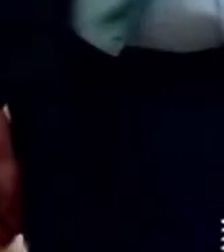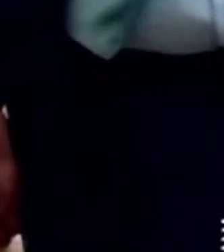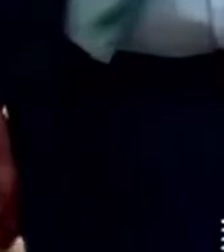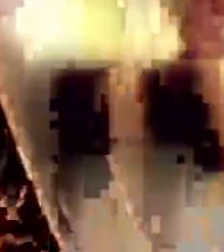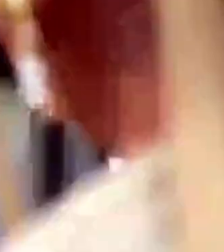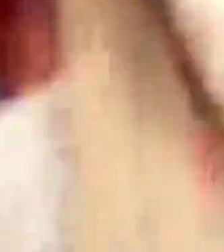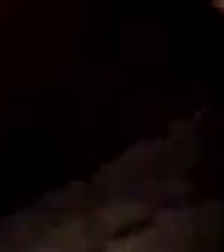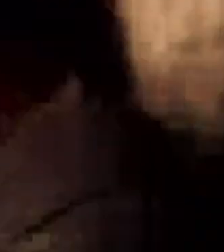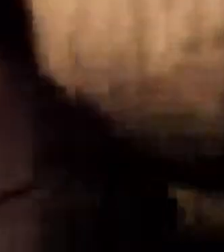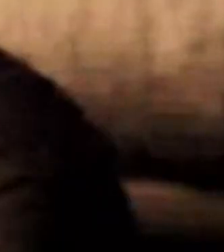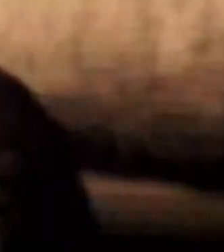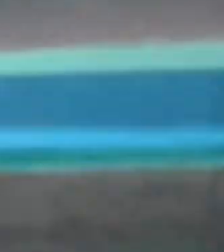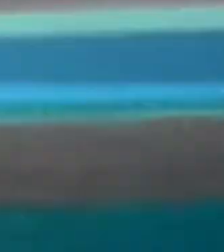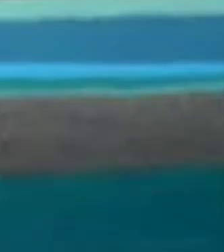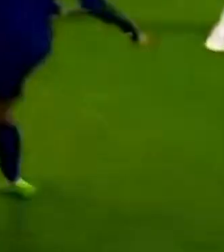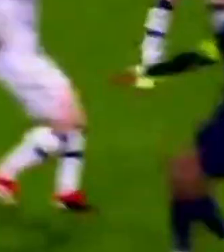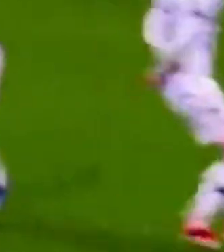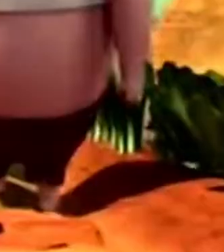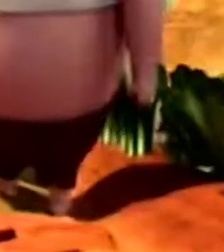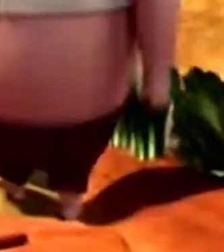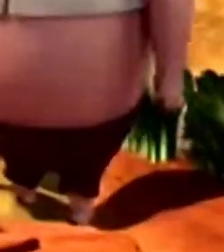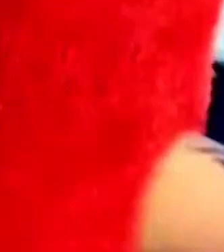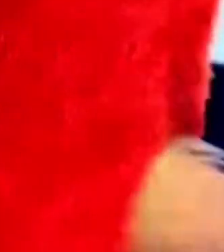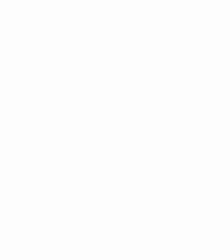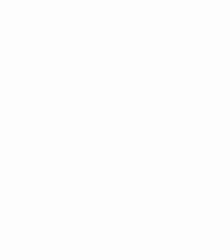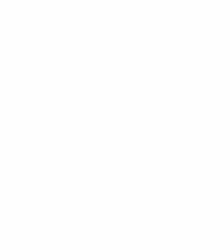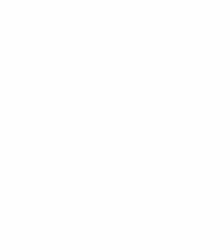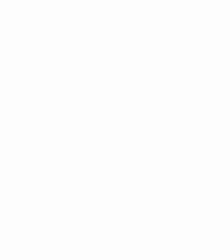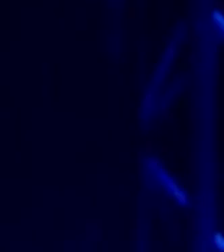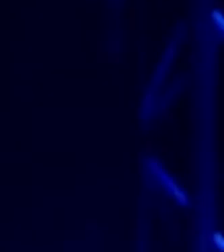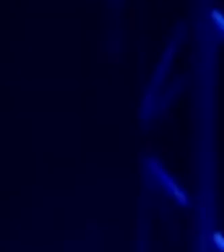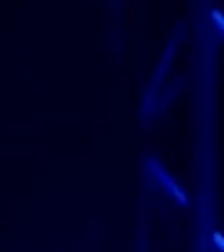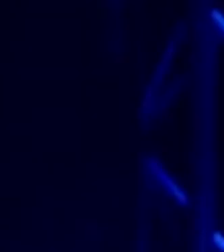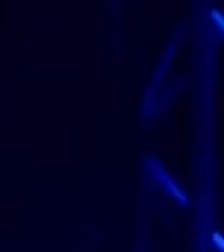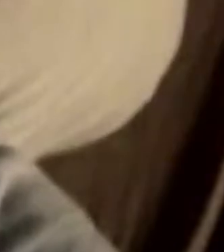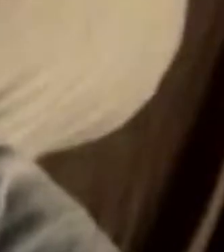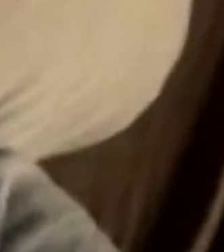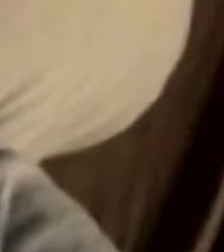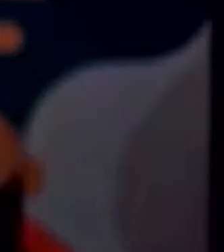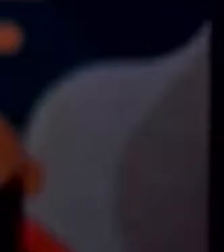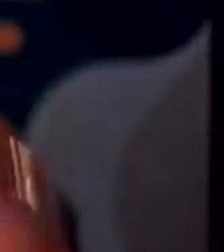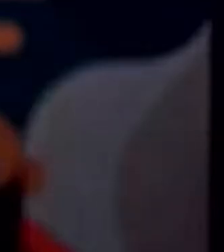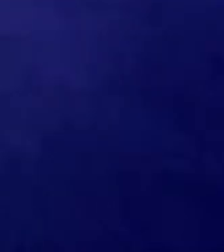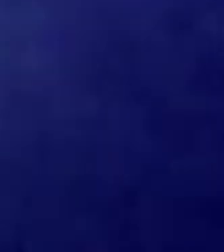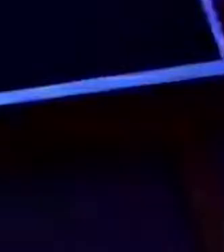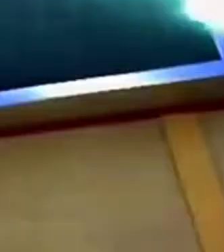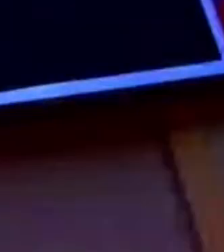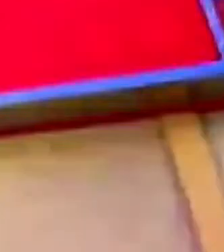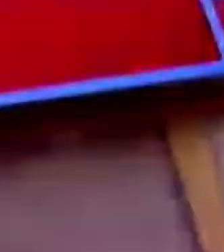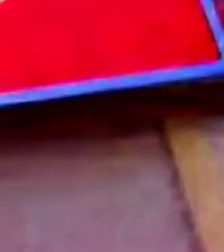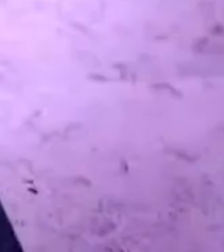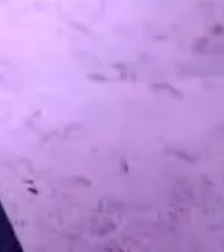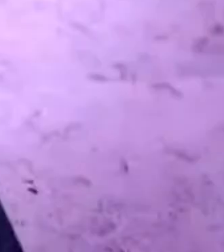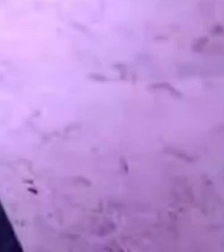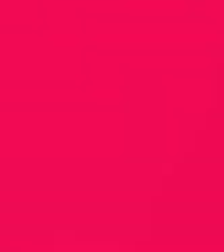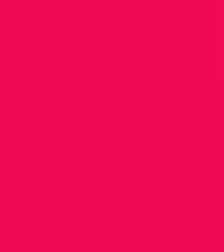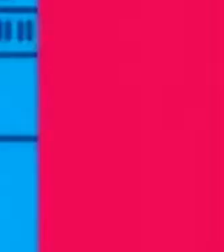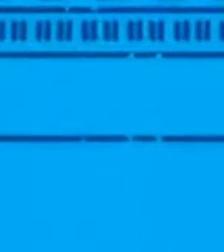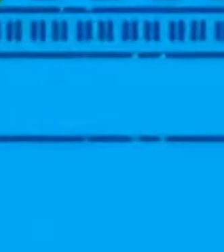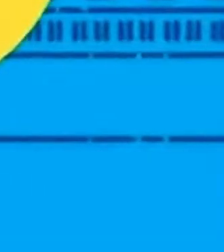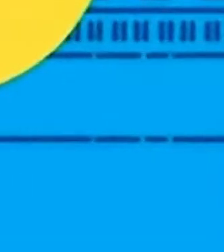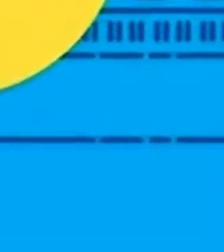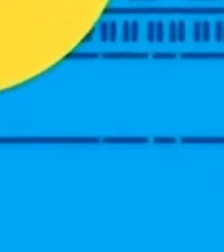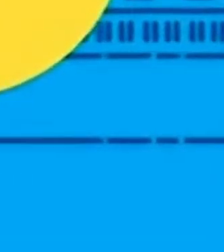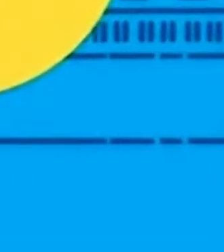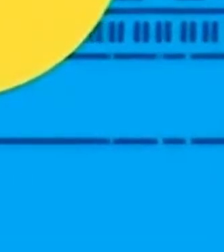including movies, series, sport, kids, Totally awesome. and local shows. I'm here. Watch on the go with